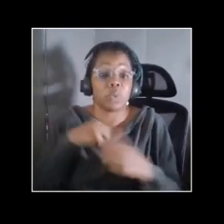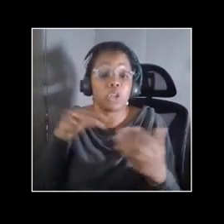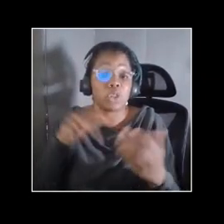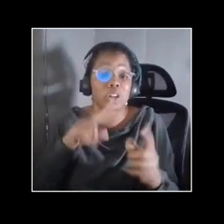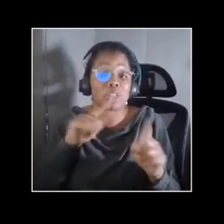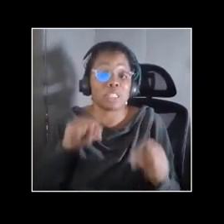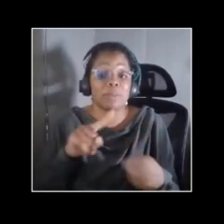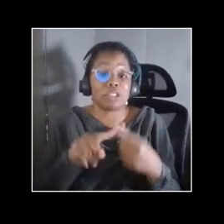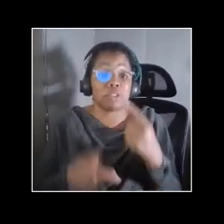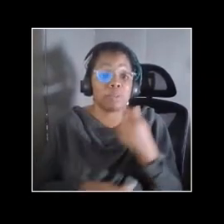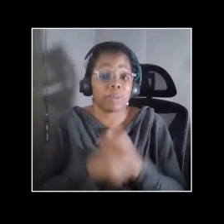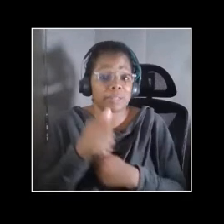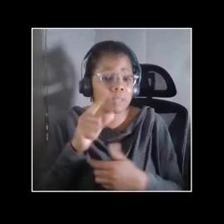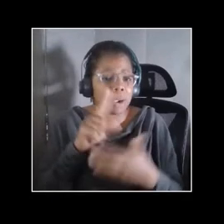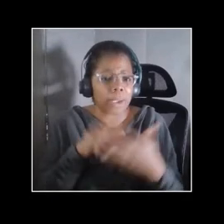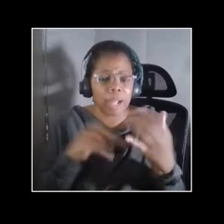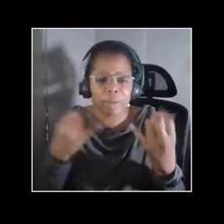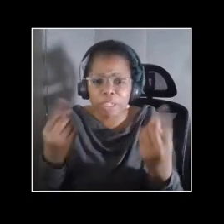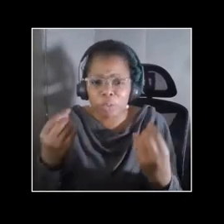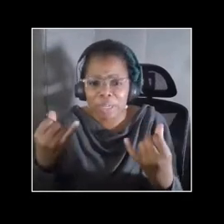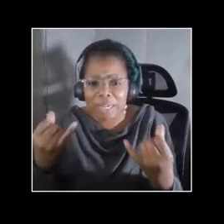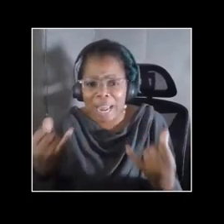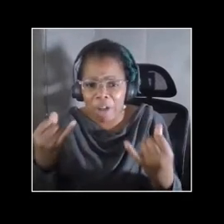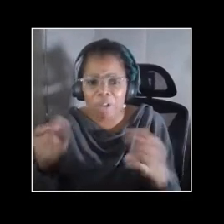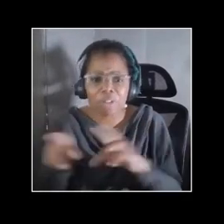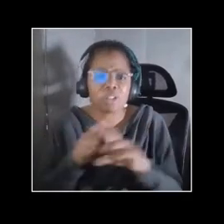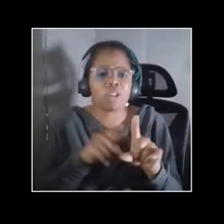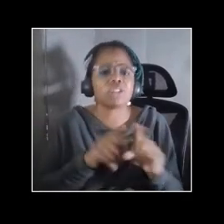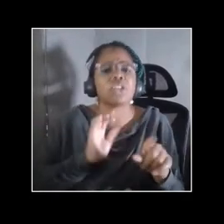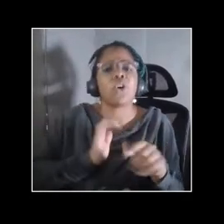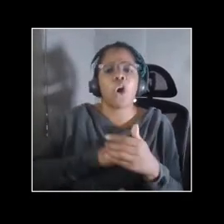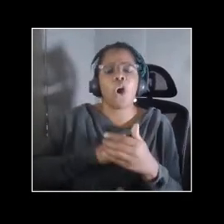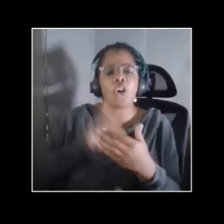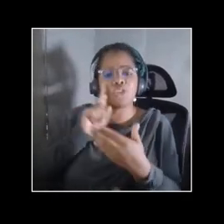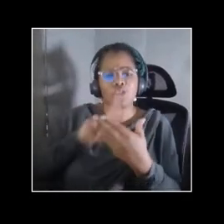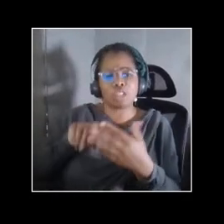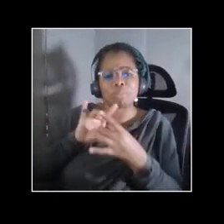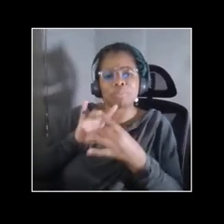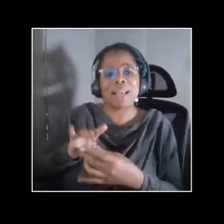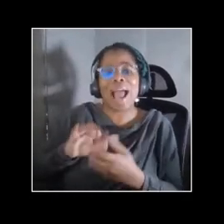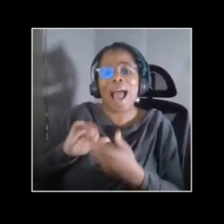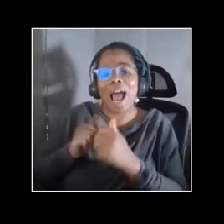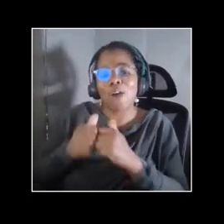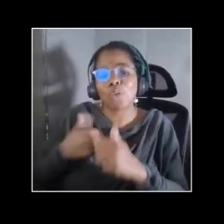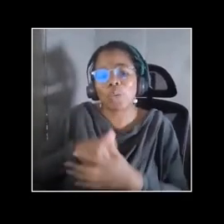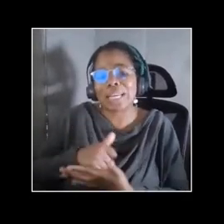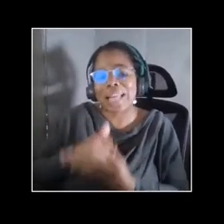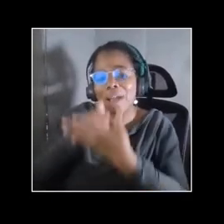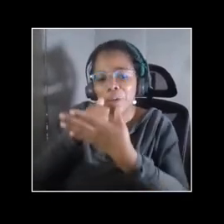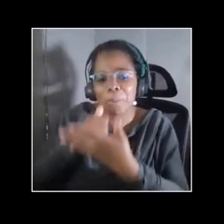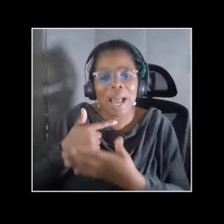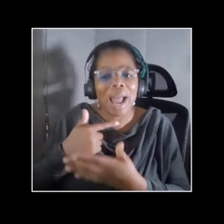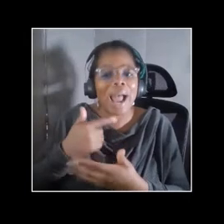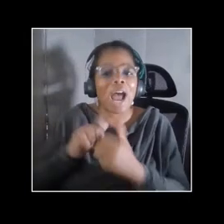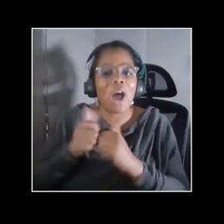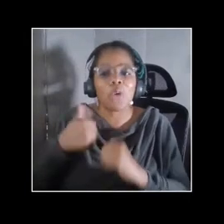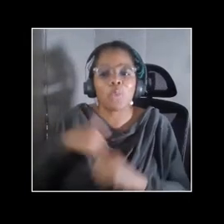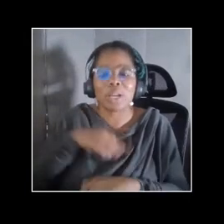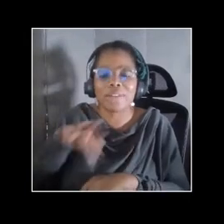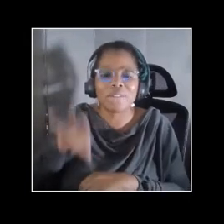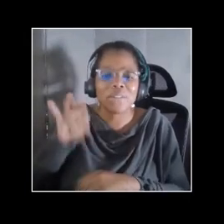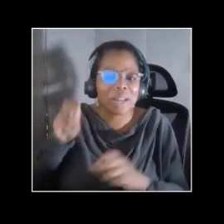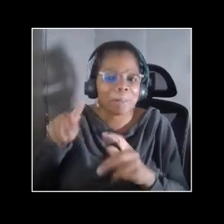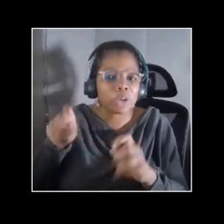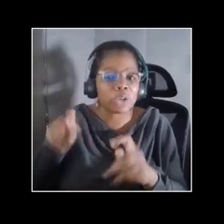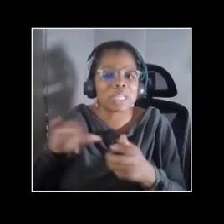to those threats, what are they currently doing? And then really where our research comes is how can we help? How can we find those future opportunities? How can